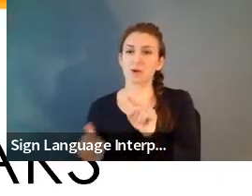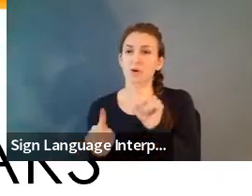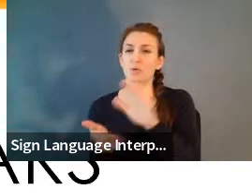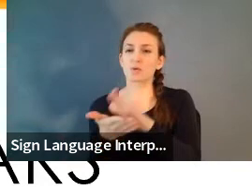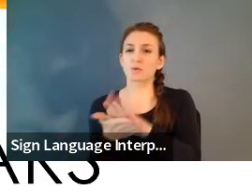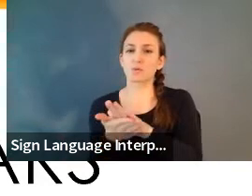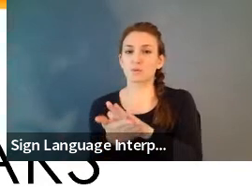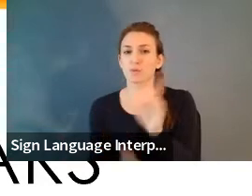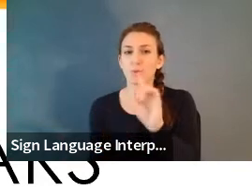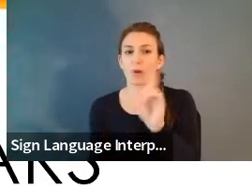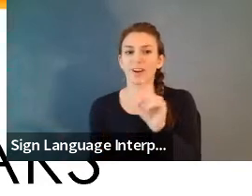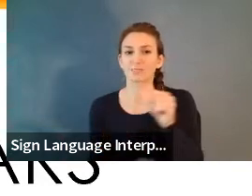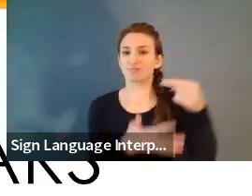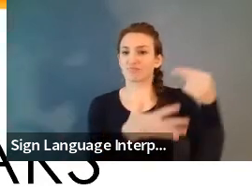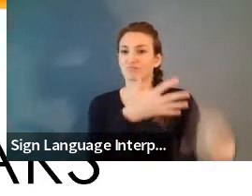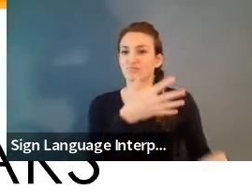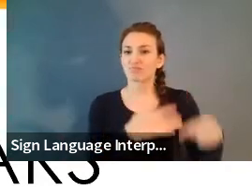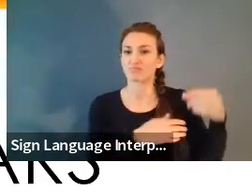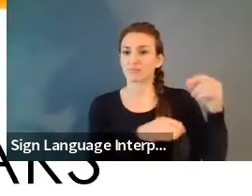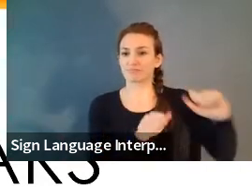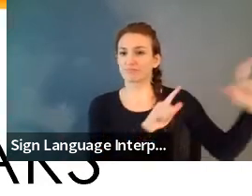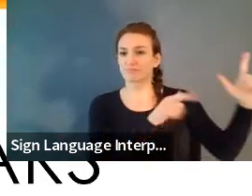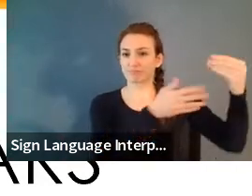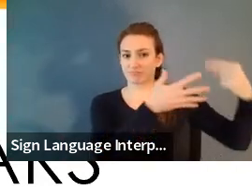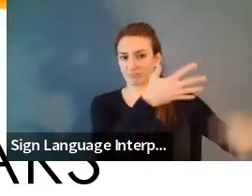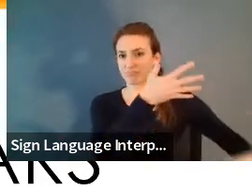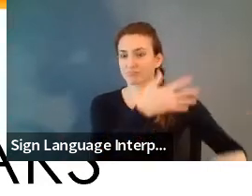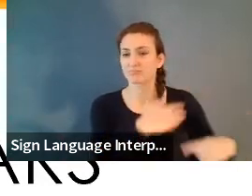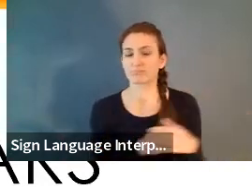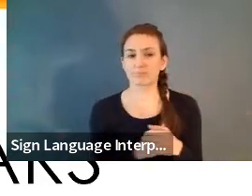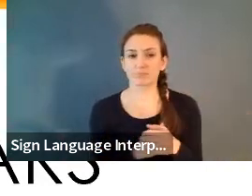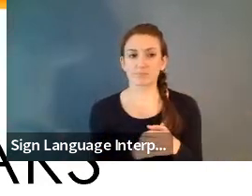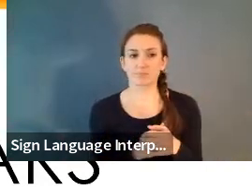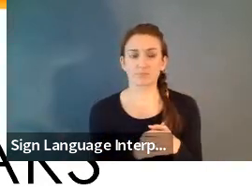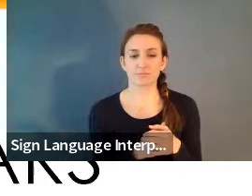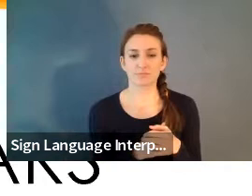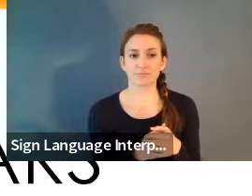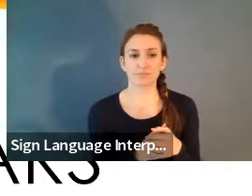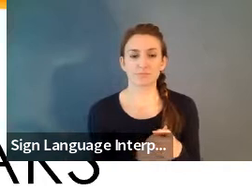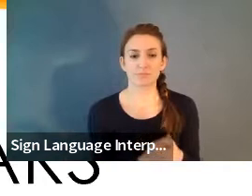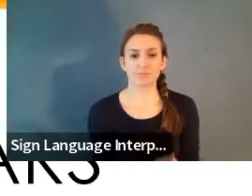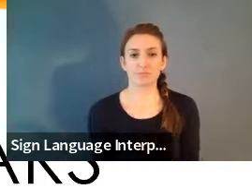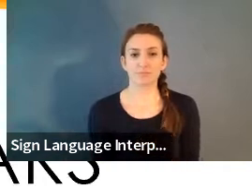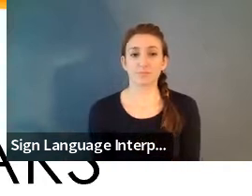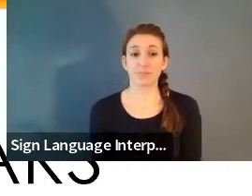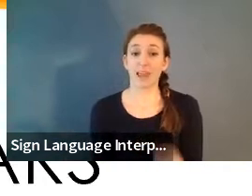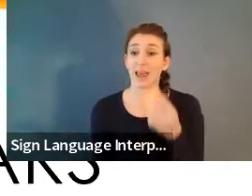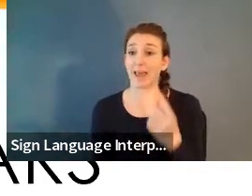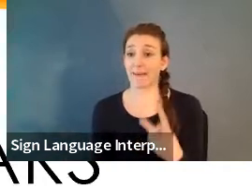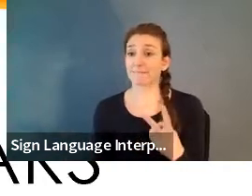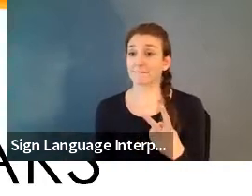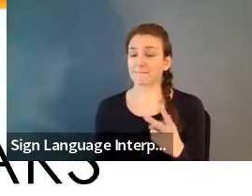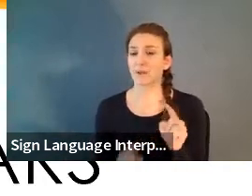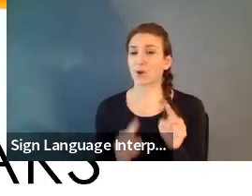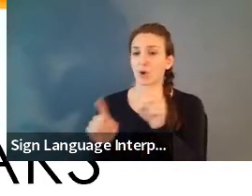one of the reasons why, the local agreement is so important. And then nearly half went to schools outside the